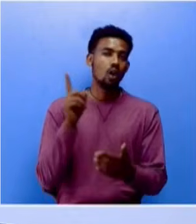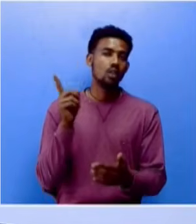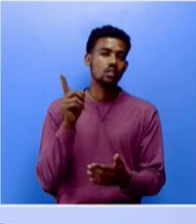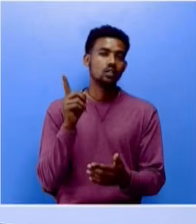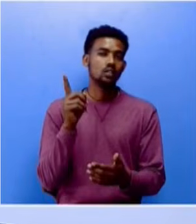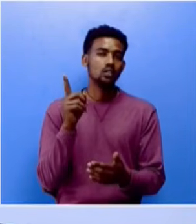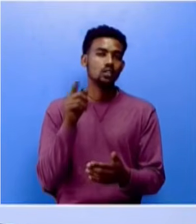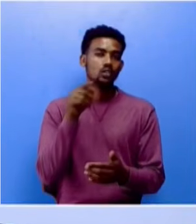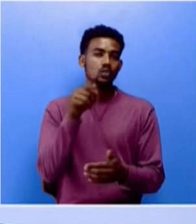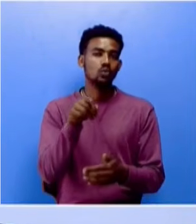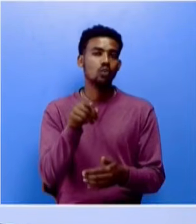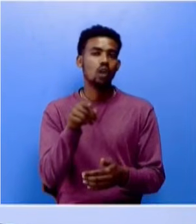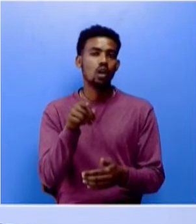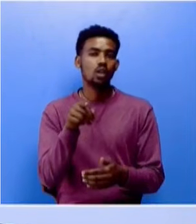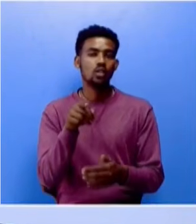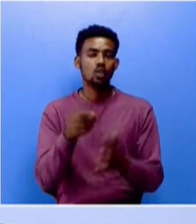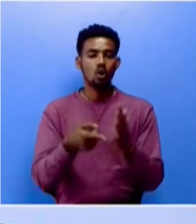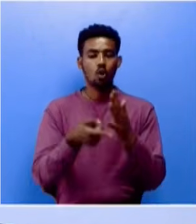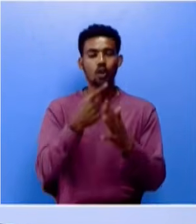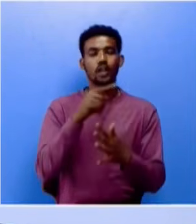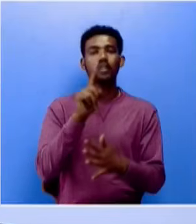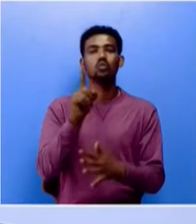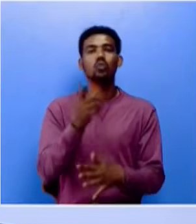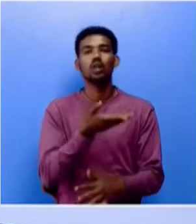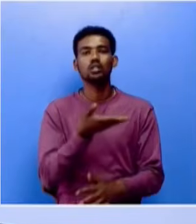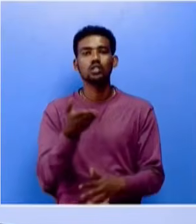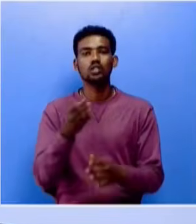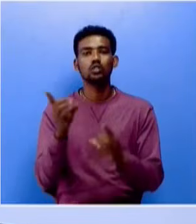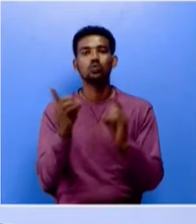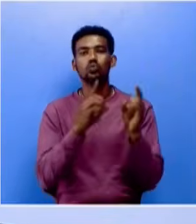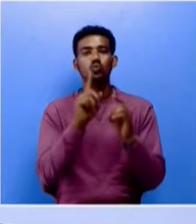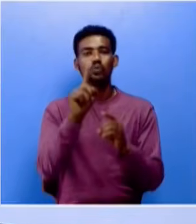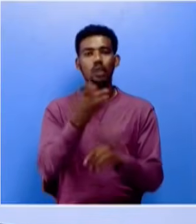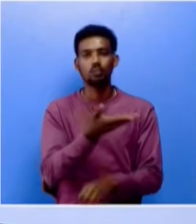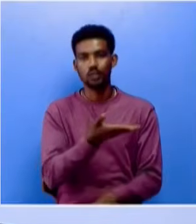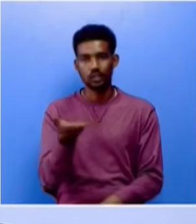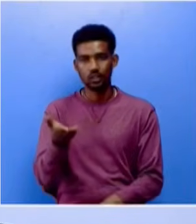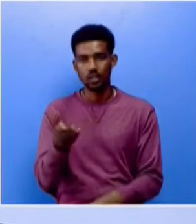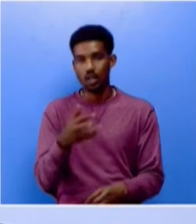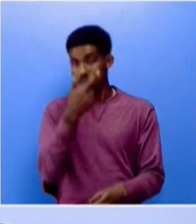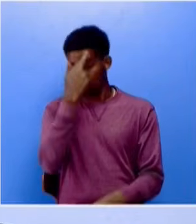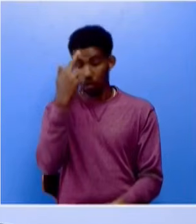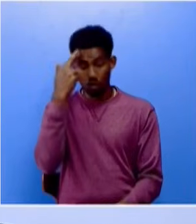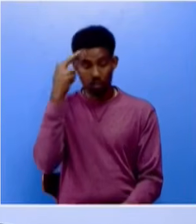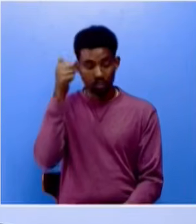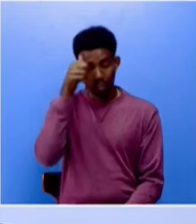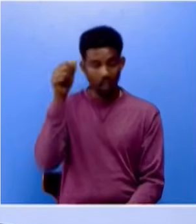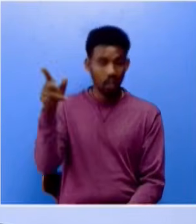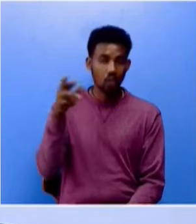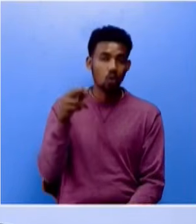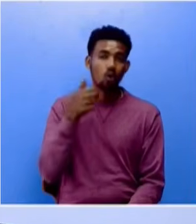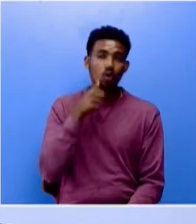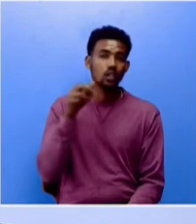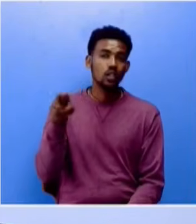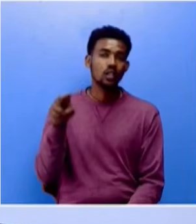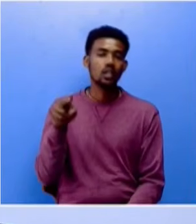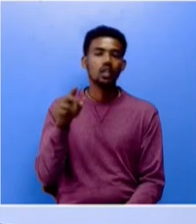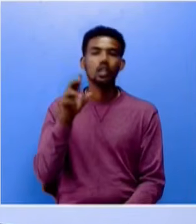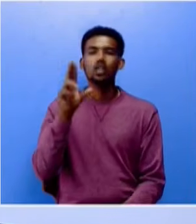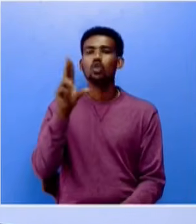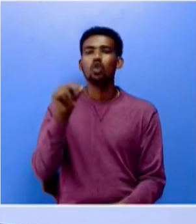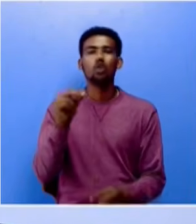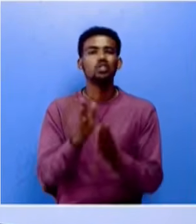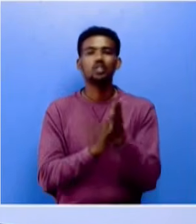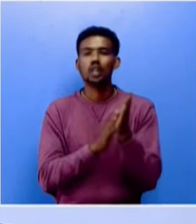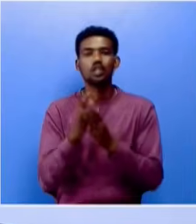are ordering someone to do something because he or she is not interested to do it. Am